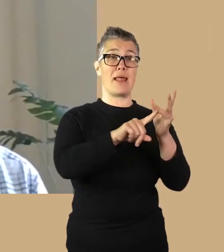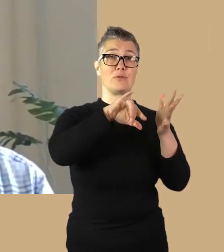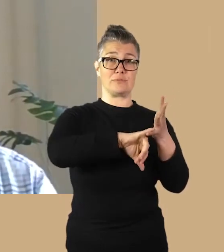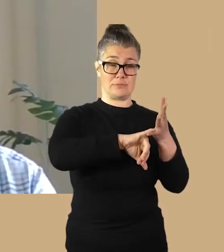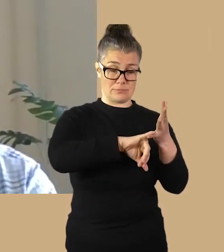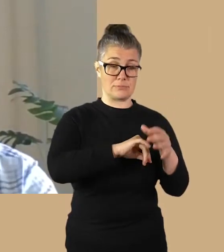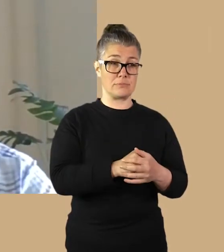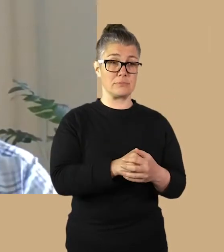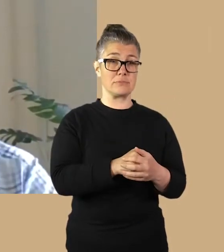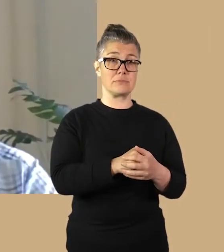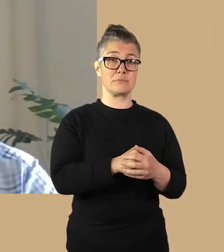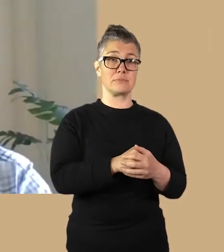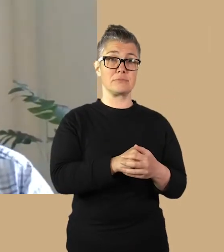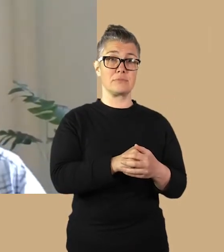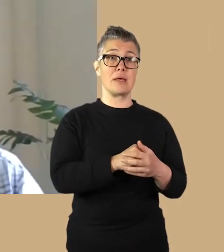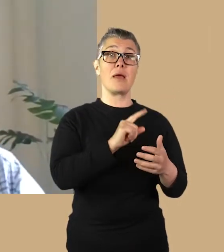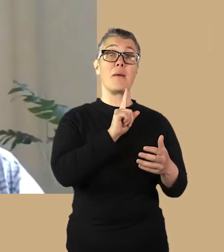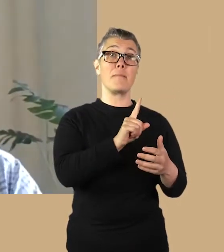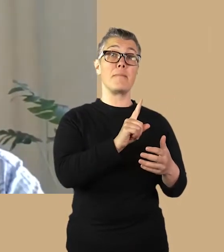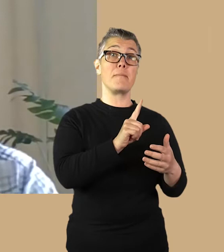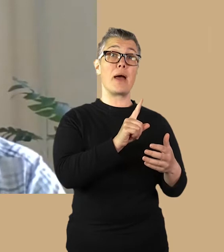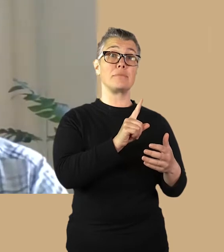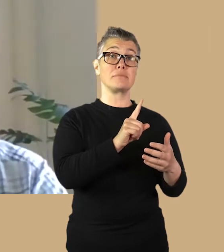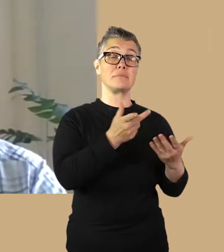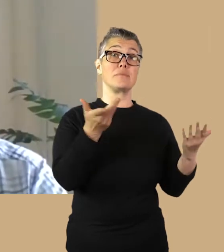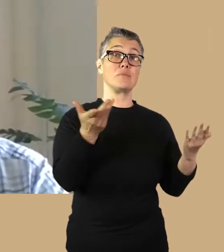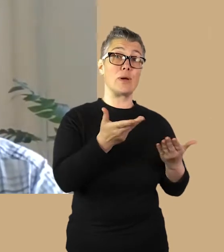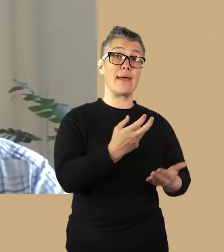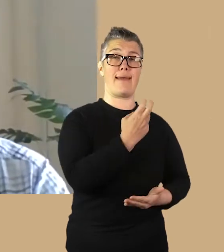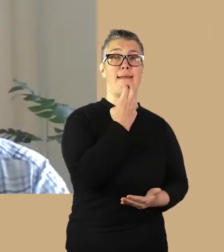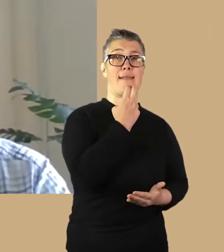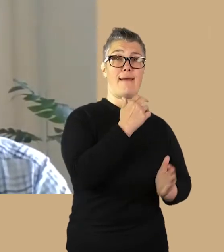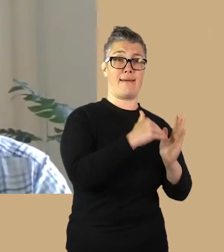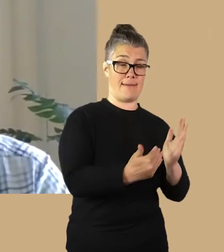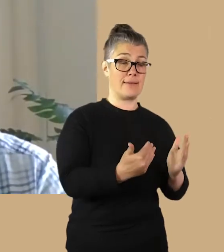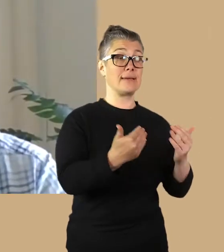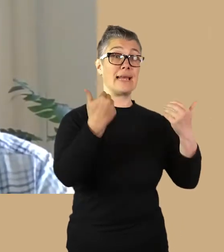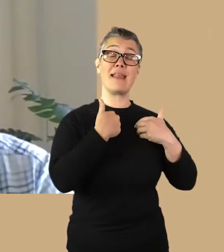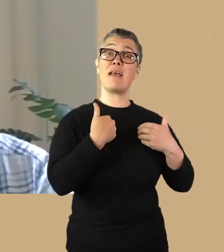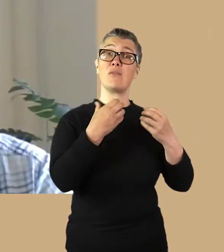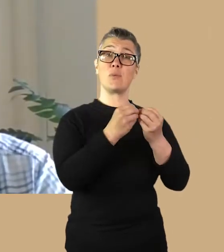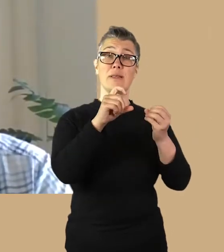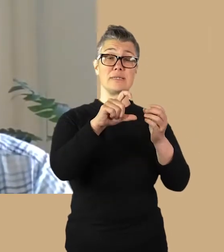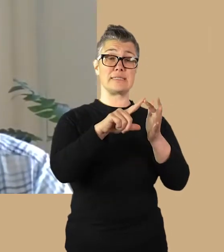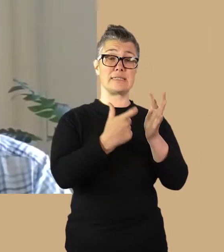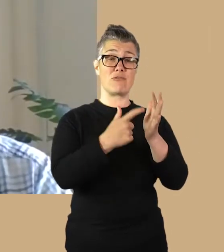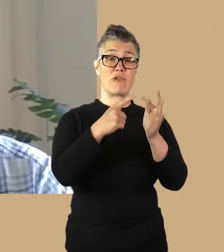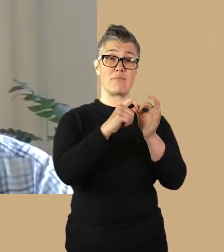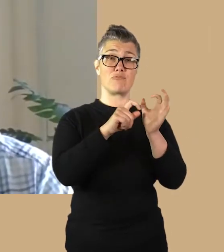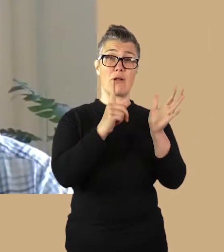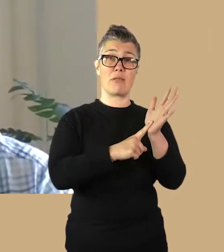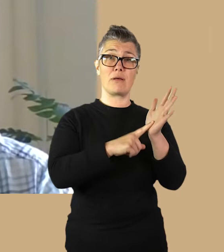Sorry, Cecilio is from a Laotian ethnic background and is born in Adelaide, Australia. Through his own life